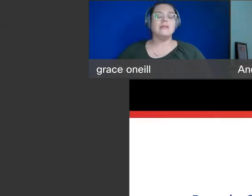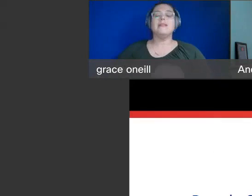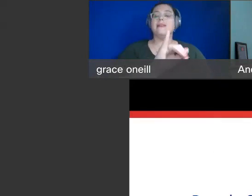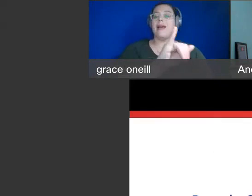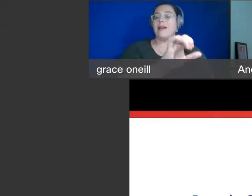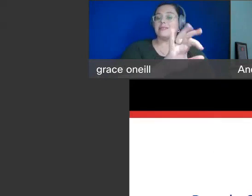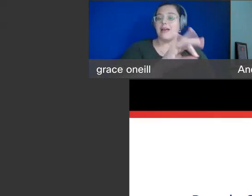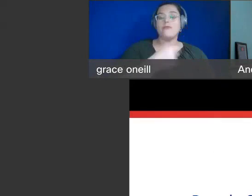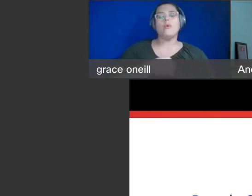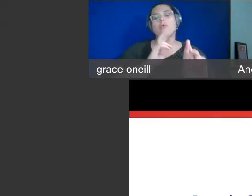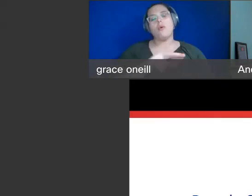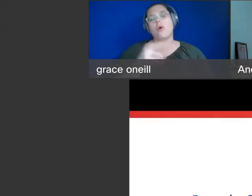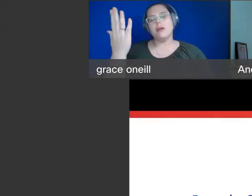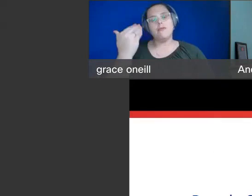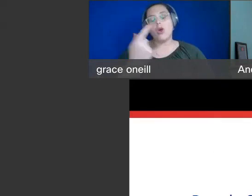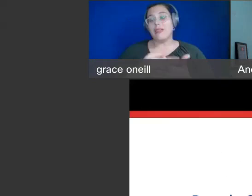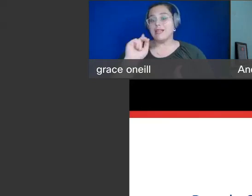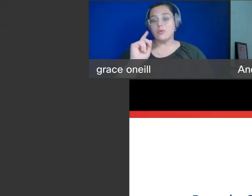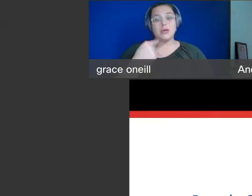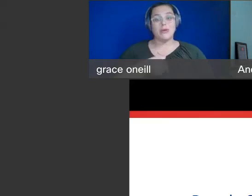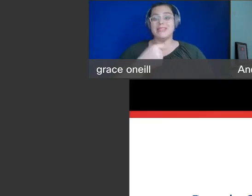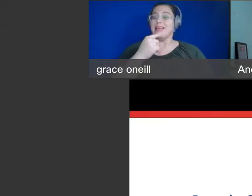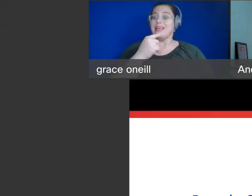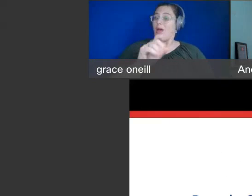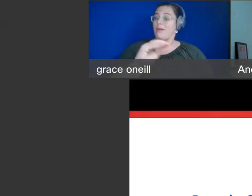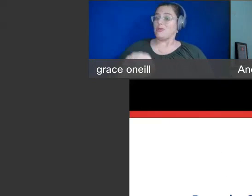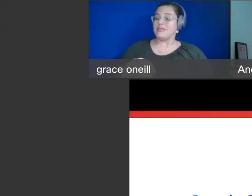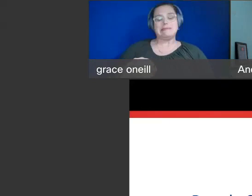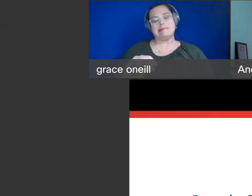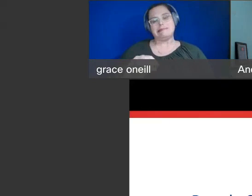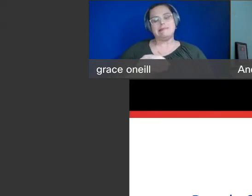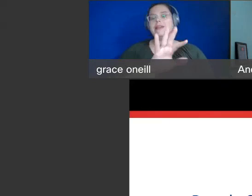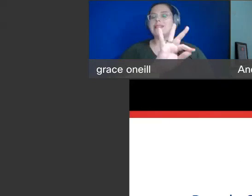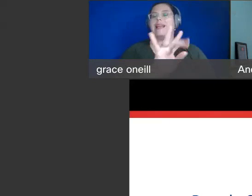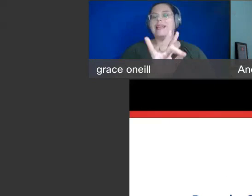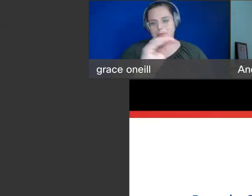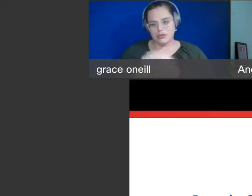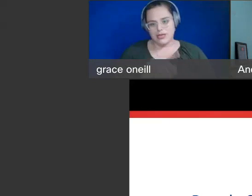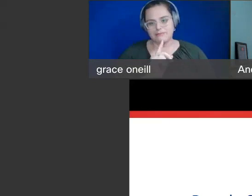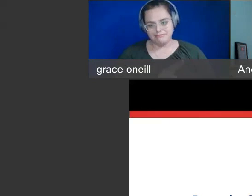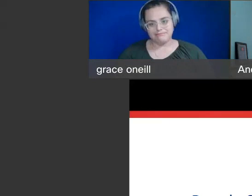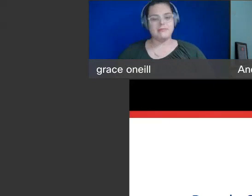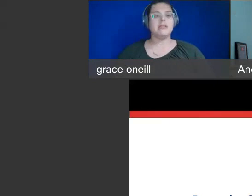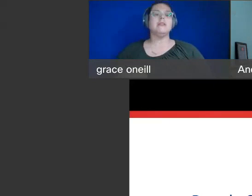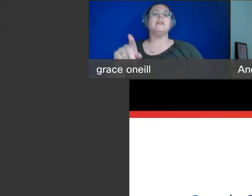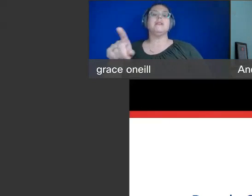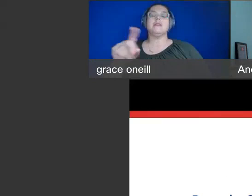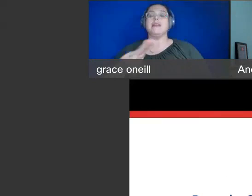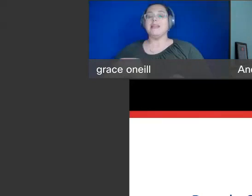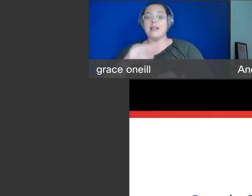reported incorrectly 100% last week. It's 98%. Natural homes, it's